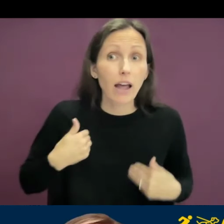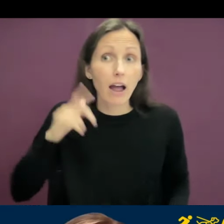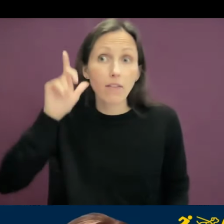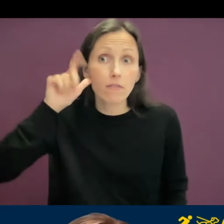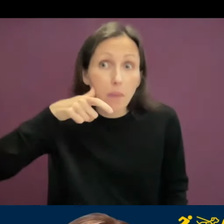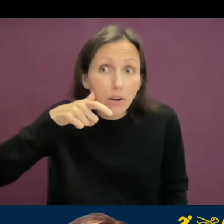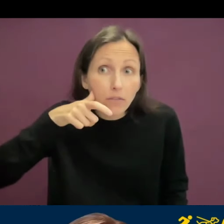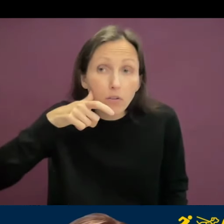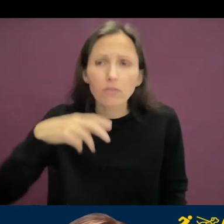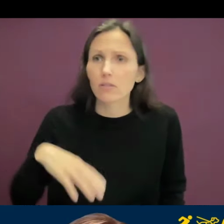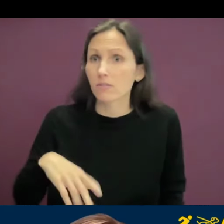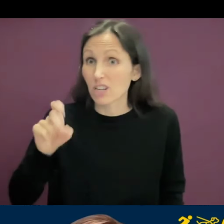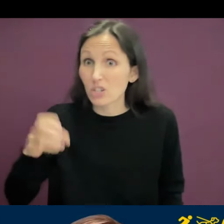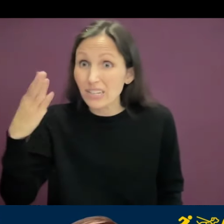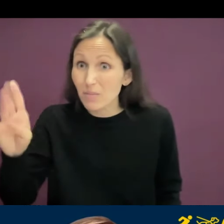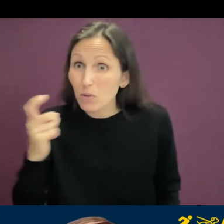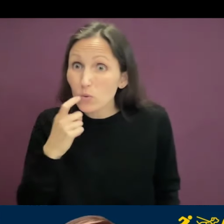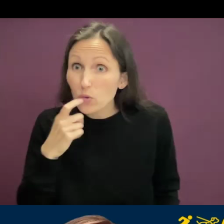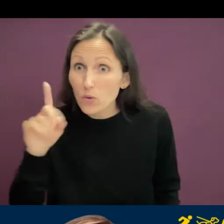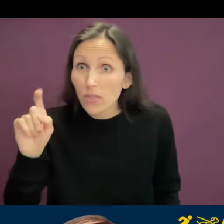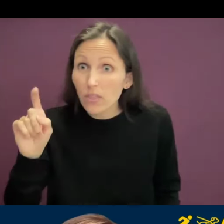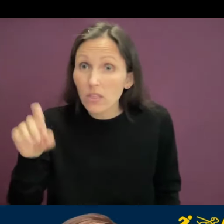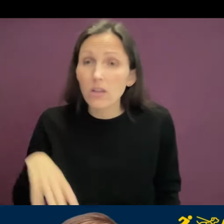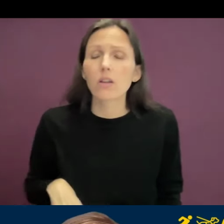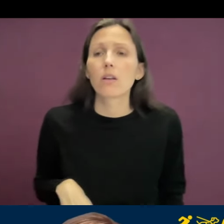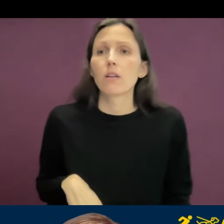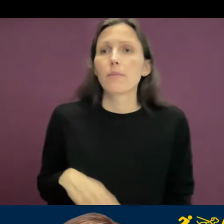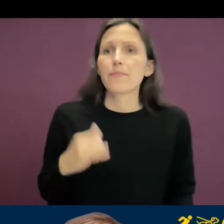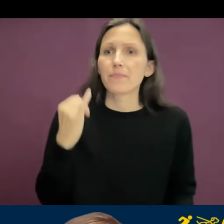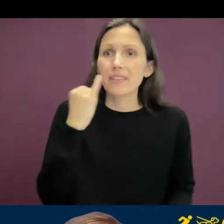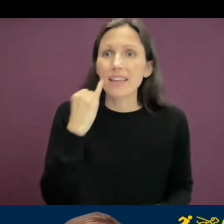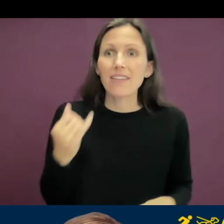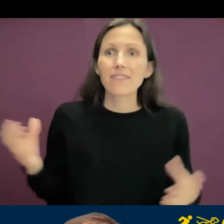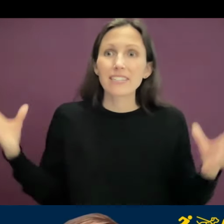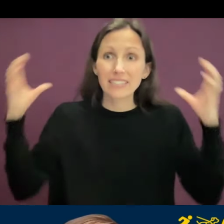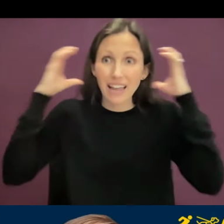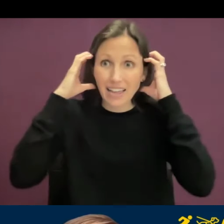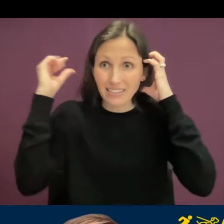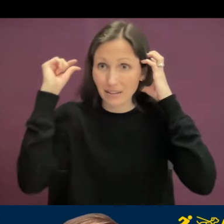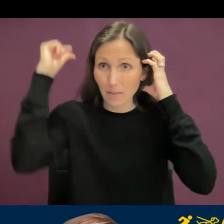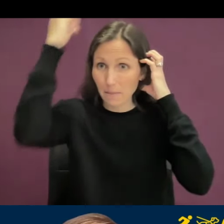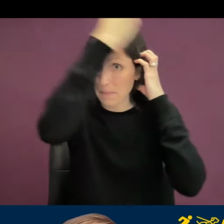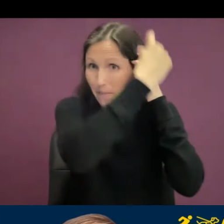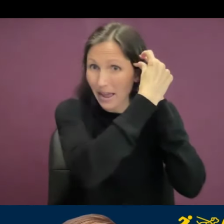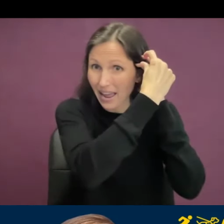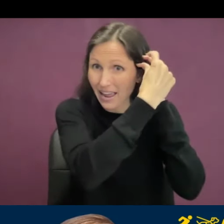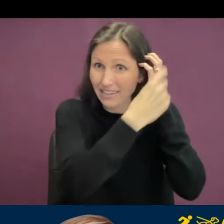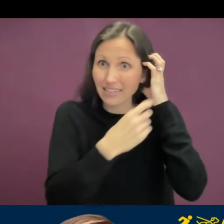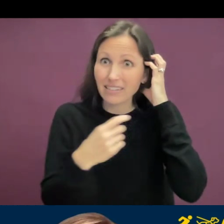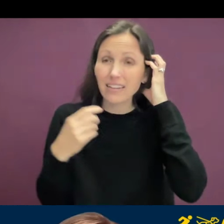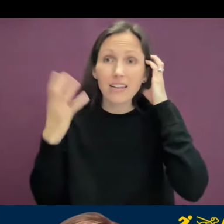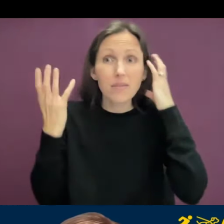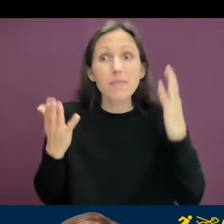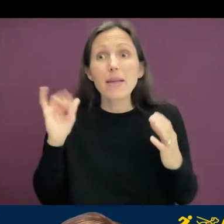they need Bluetooth capabilities? Are they someone that if it's a headset with the band that goes over and the over-the-ear feature may